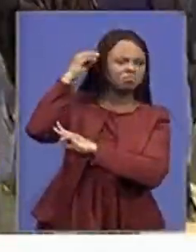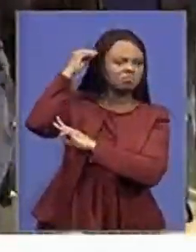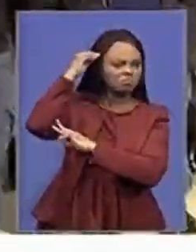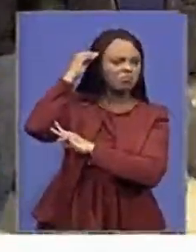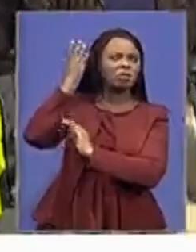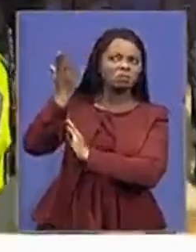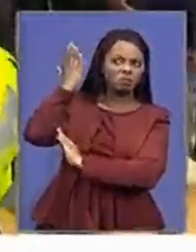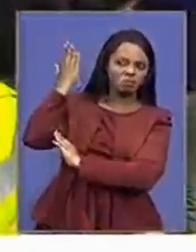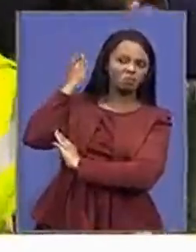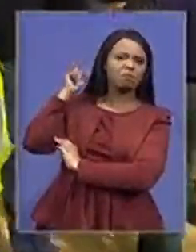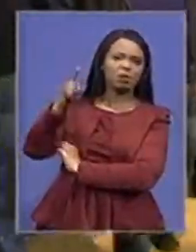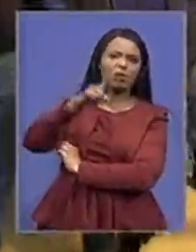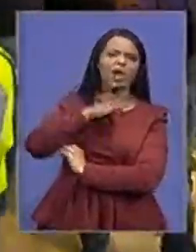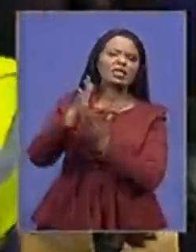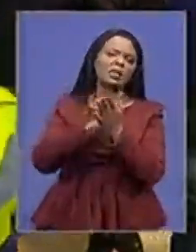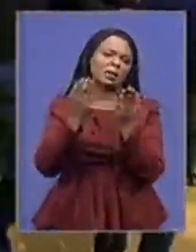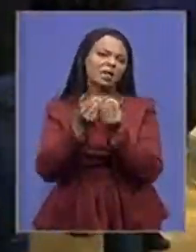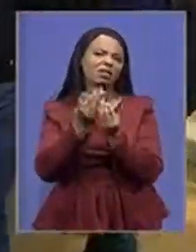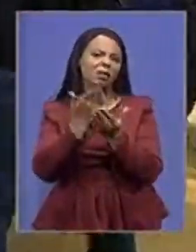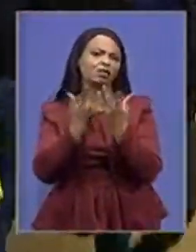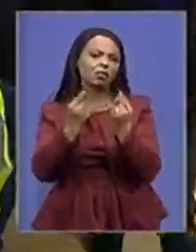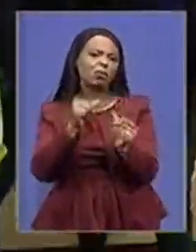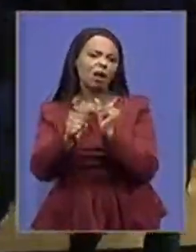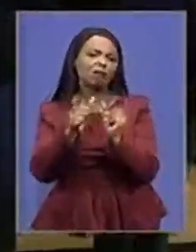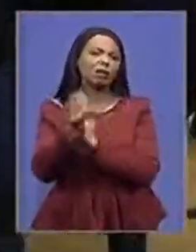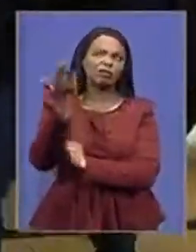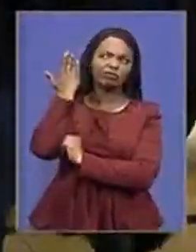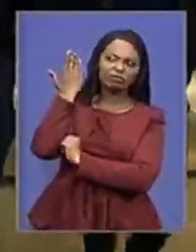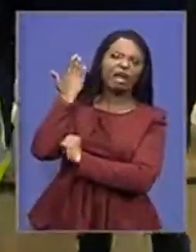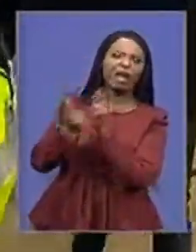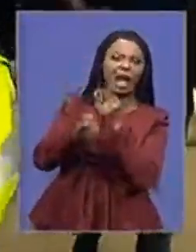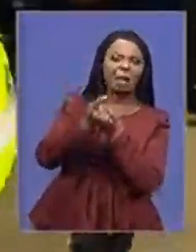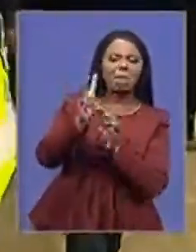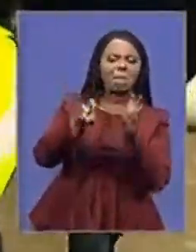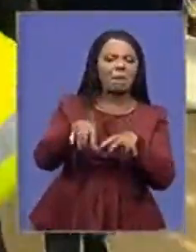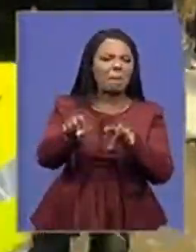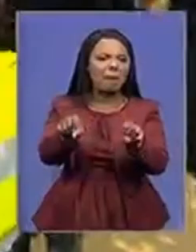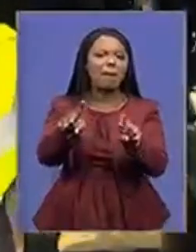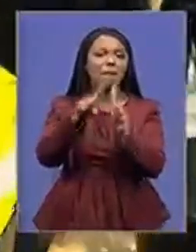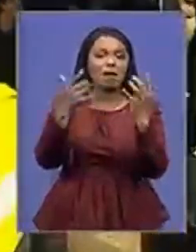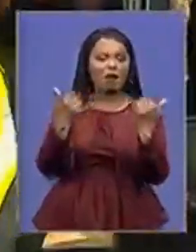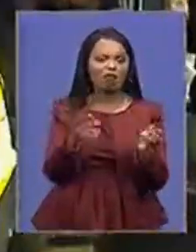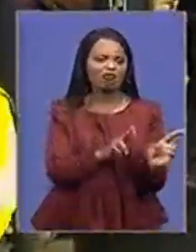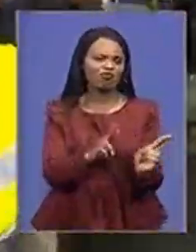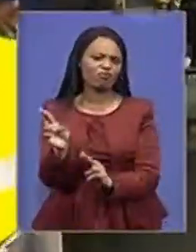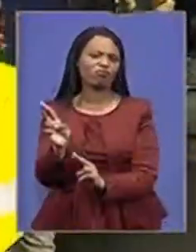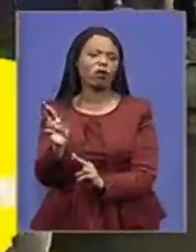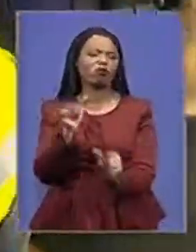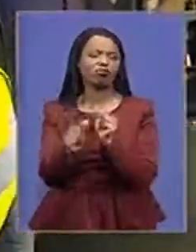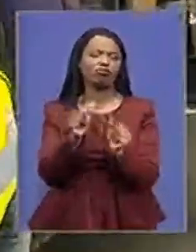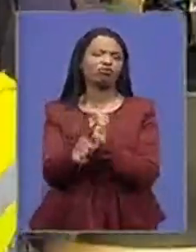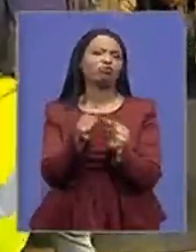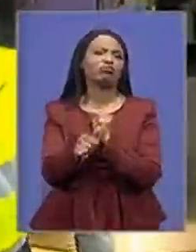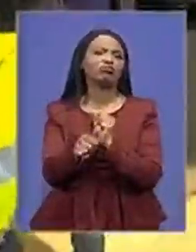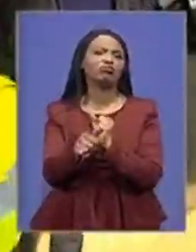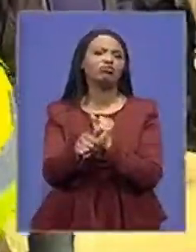things which we could have done better. So out of that, we have prepared ourselves better this time around. The community